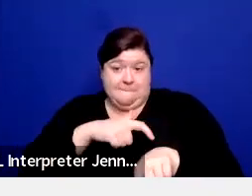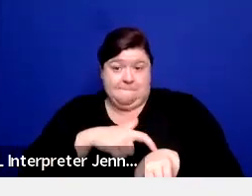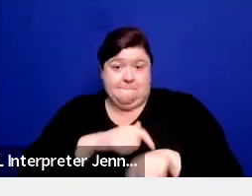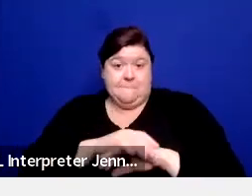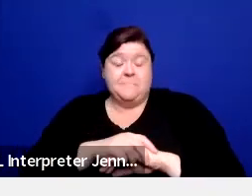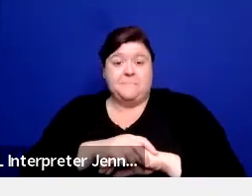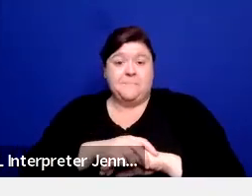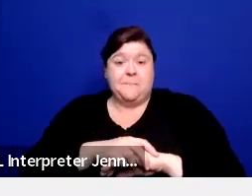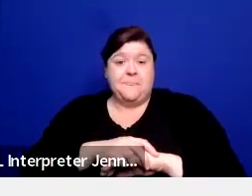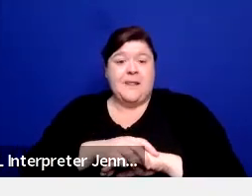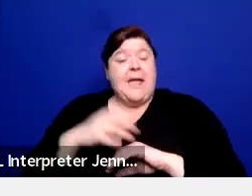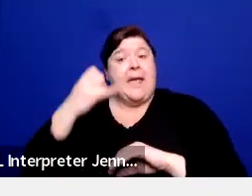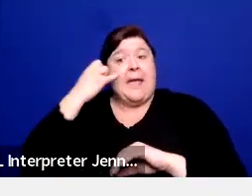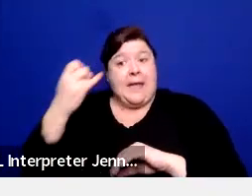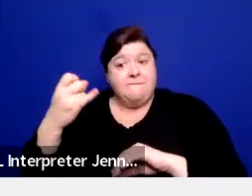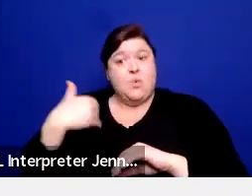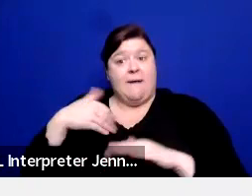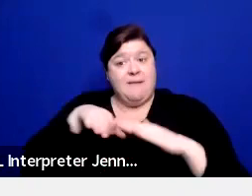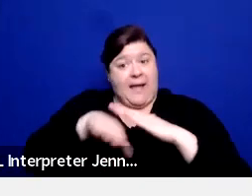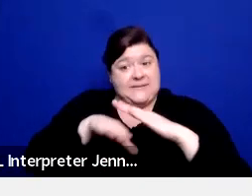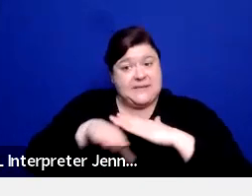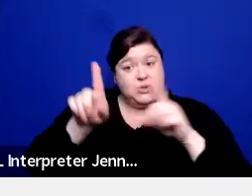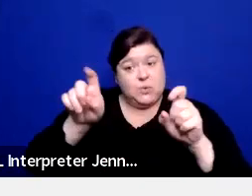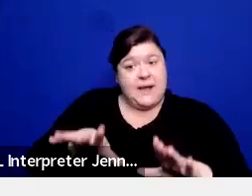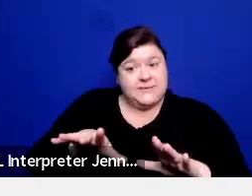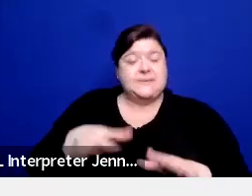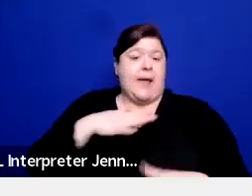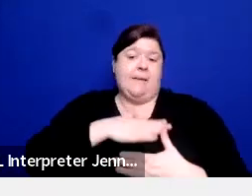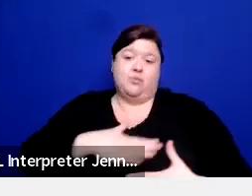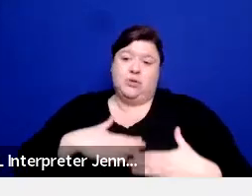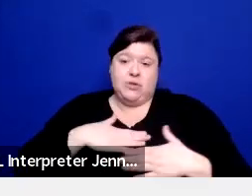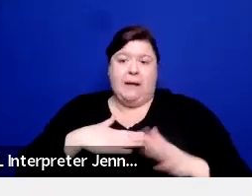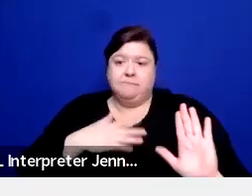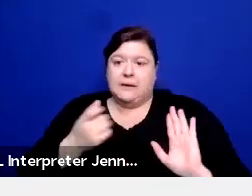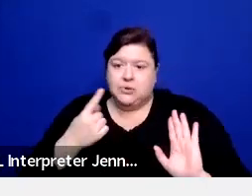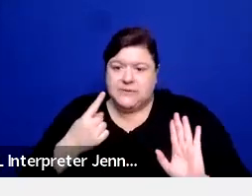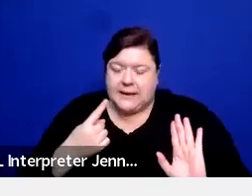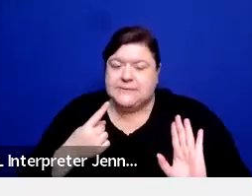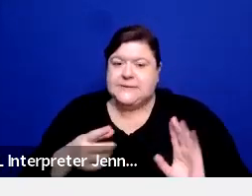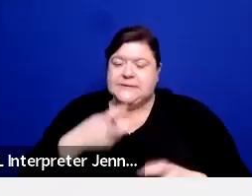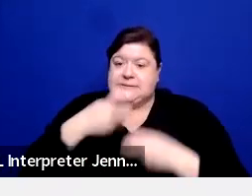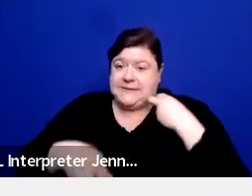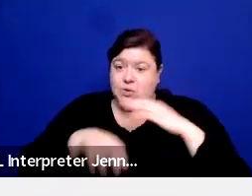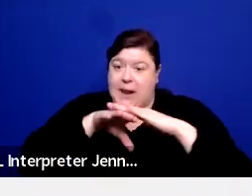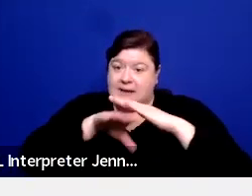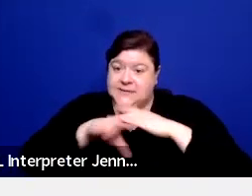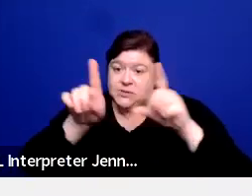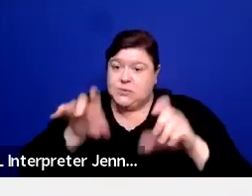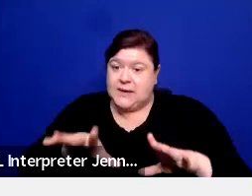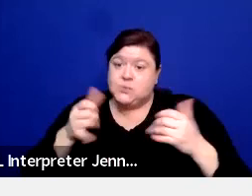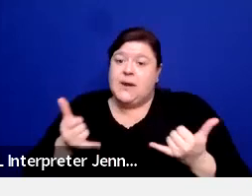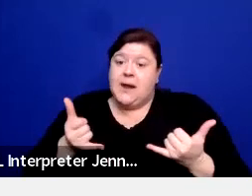practice to get tested for COVID if you can have access to the tests. I appreciate that it is harder to get access to tests, but